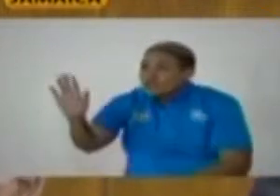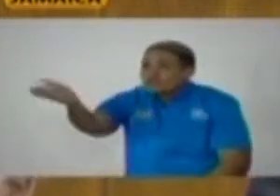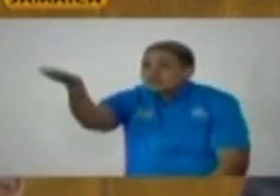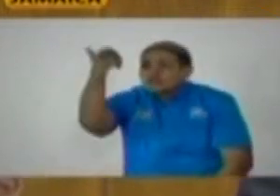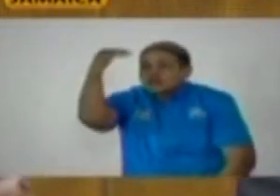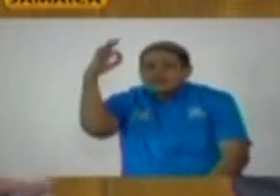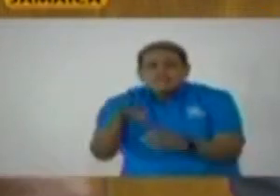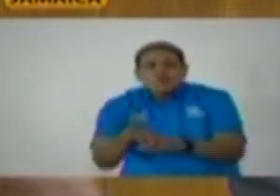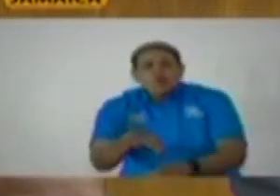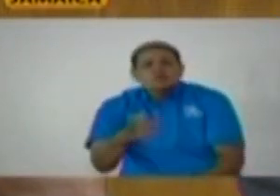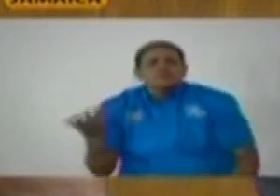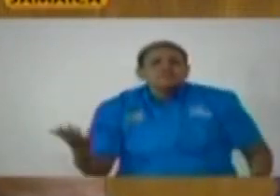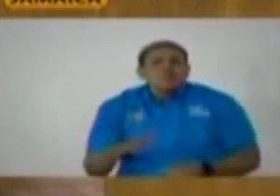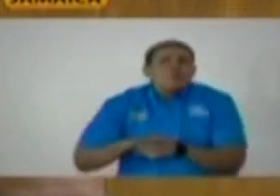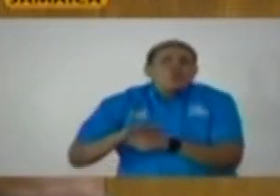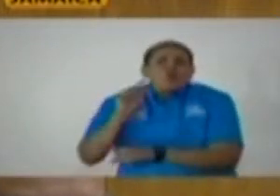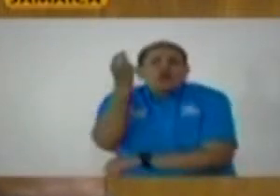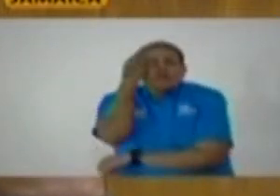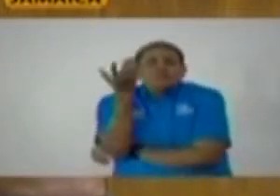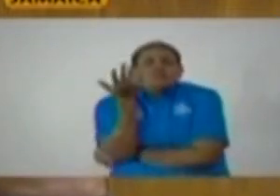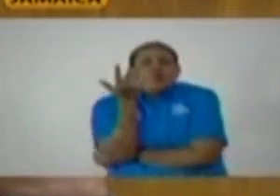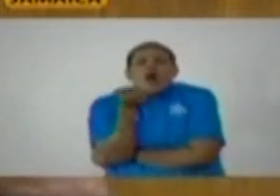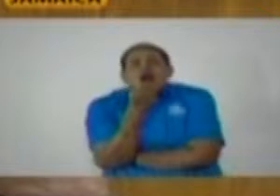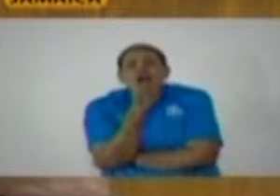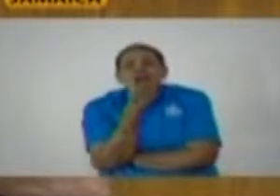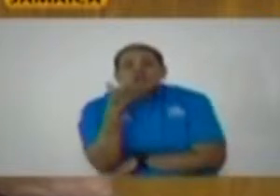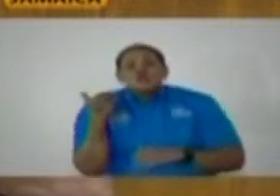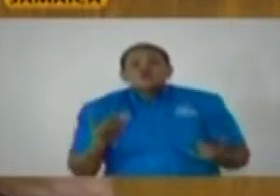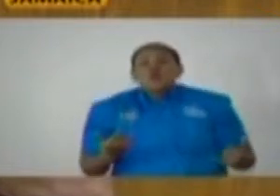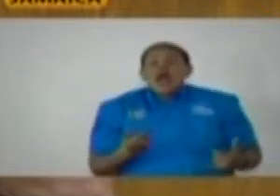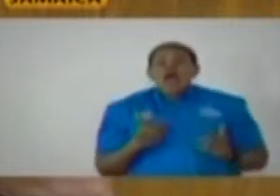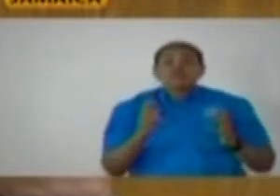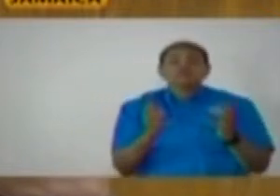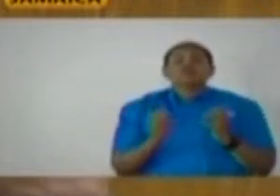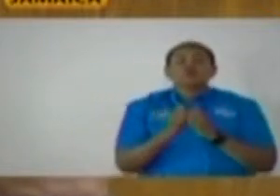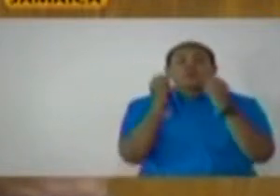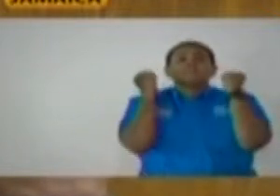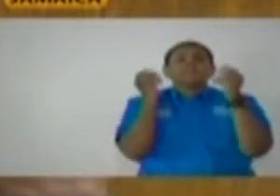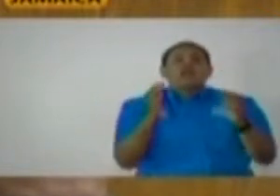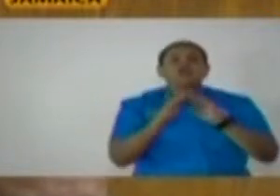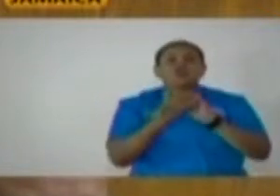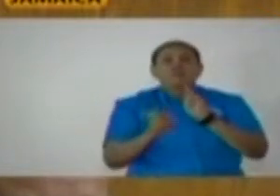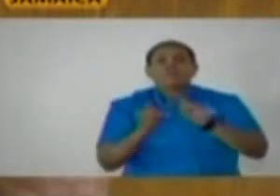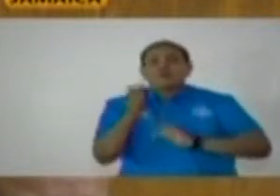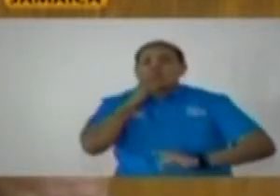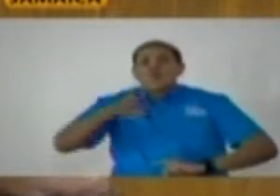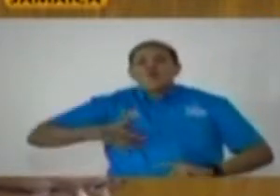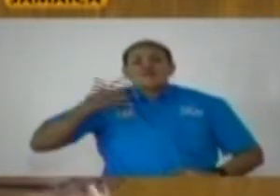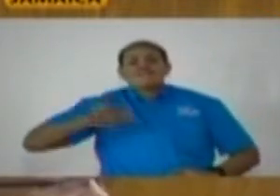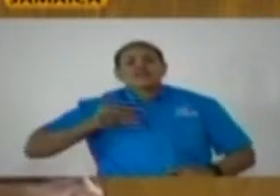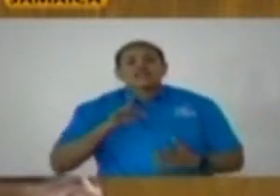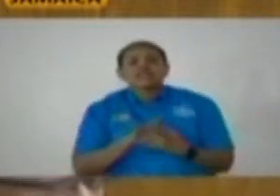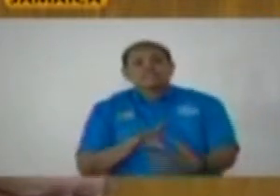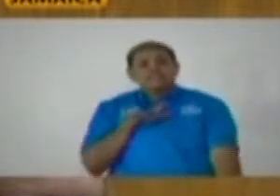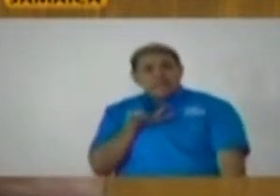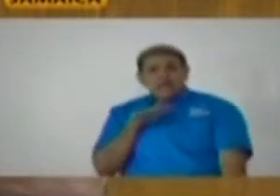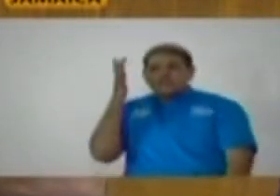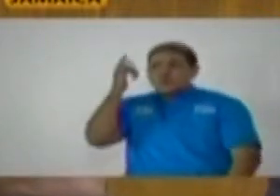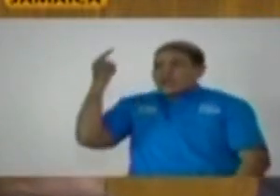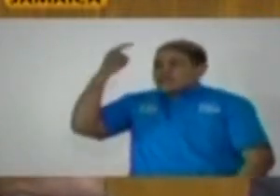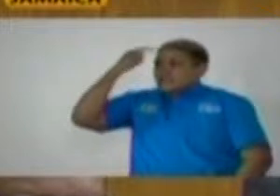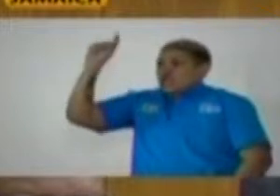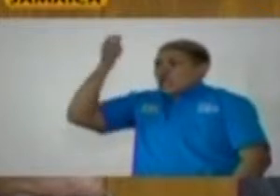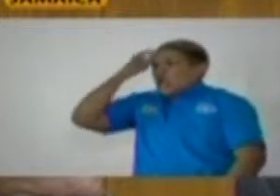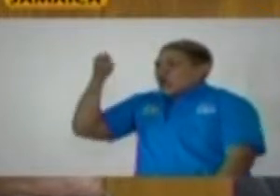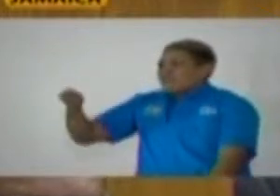people? Madam Speaker, today I'm speaking to the many Jamaicans who feel detached because they think the